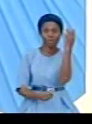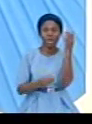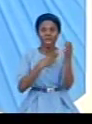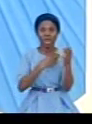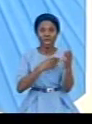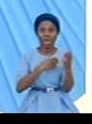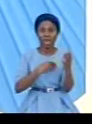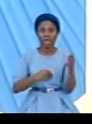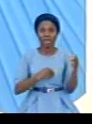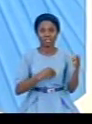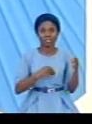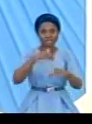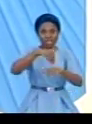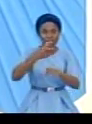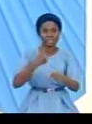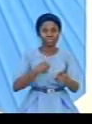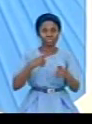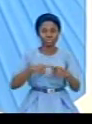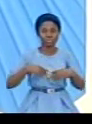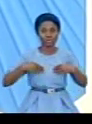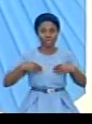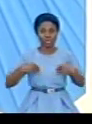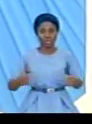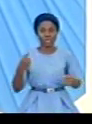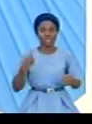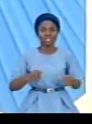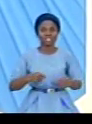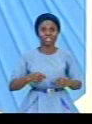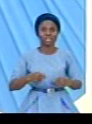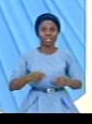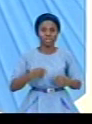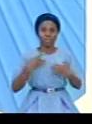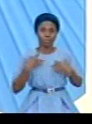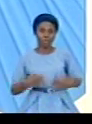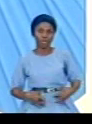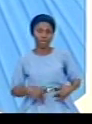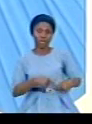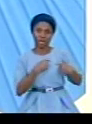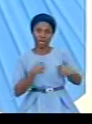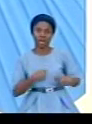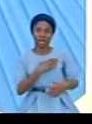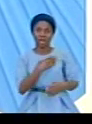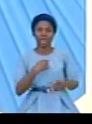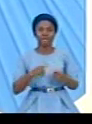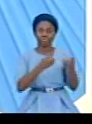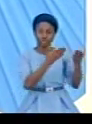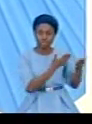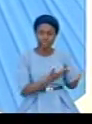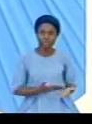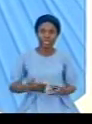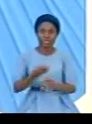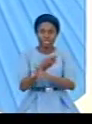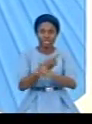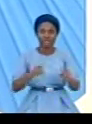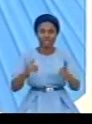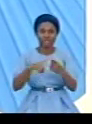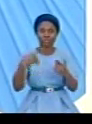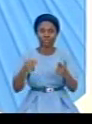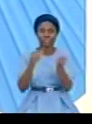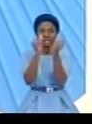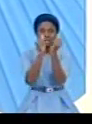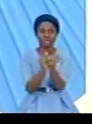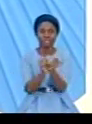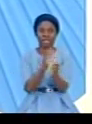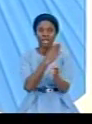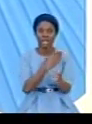heal the brokenhearted, and to preach deliverance to the captives, and the recovering of sight to the blind, and to